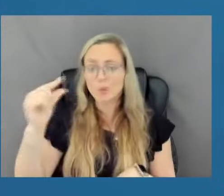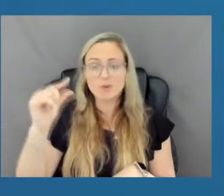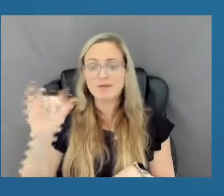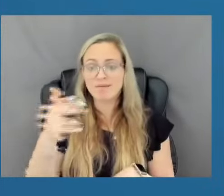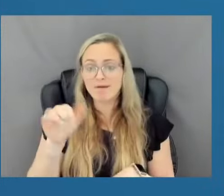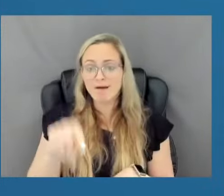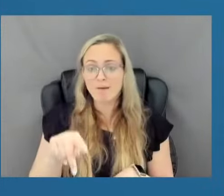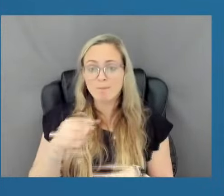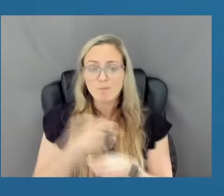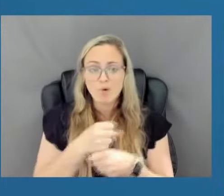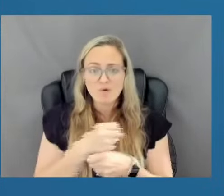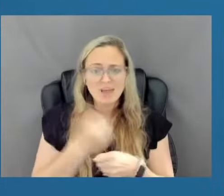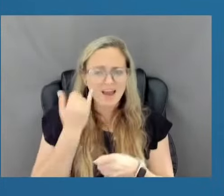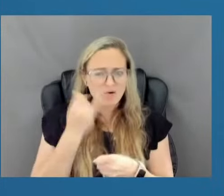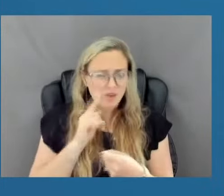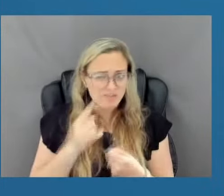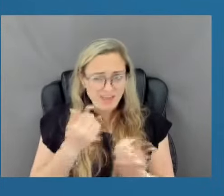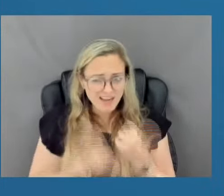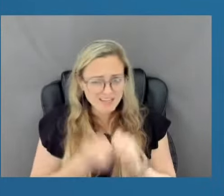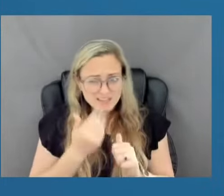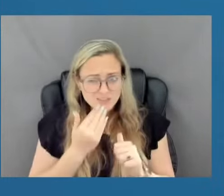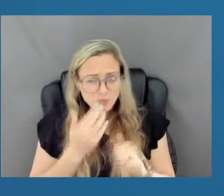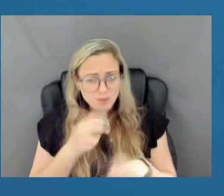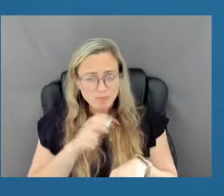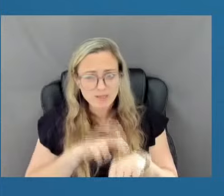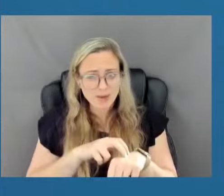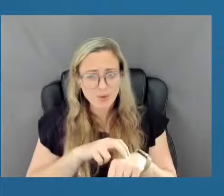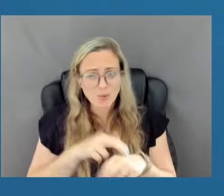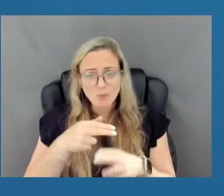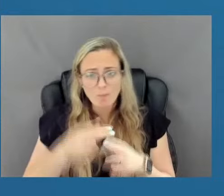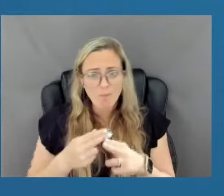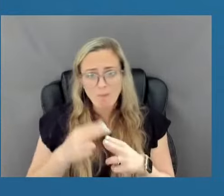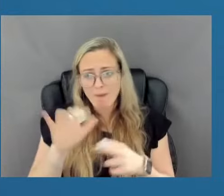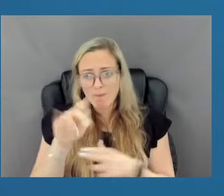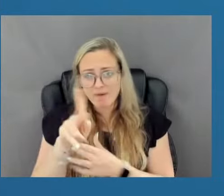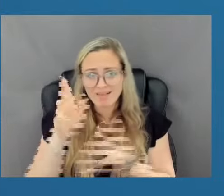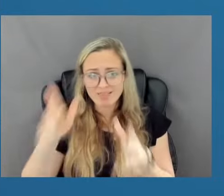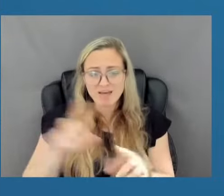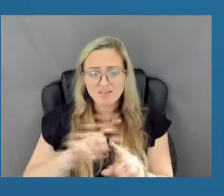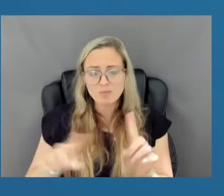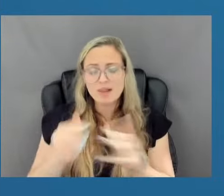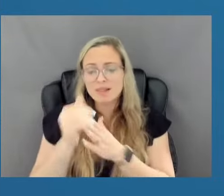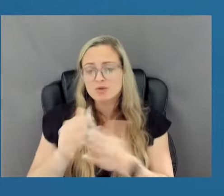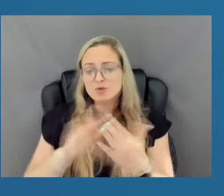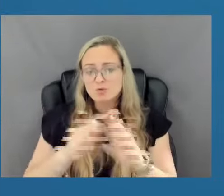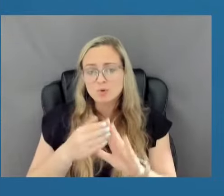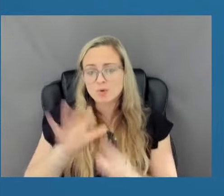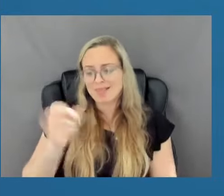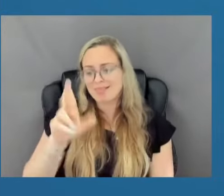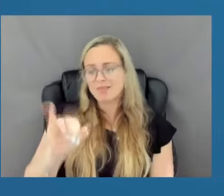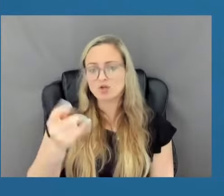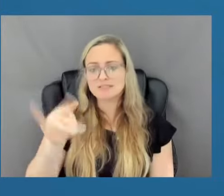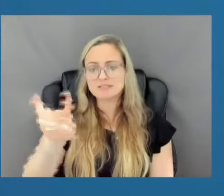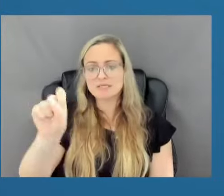I don't know if there's any sweet potato pound cake left. But ladies and gentlemen, a leader of this community, Larry Stitz.